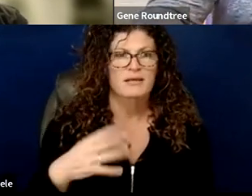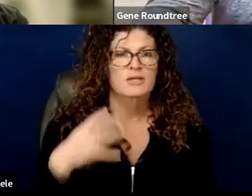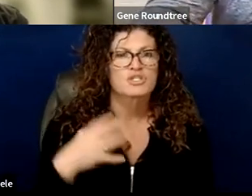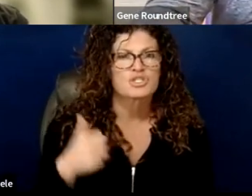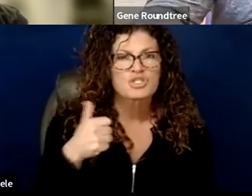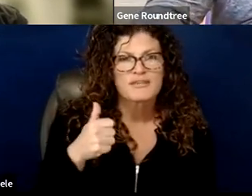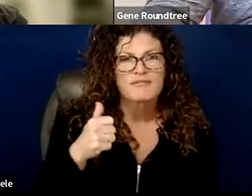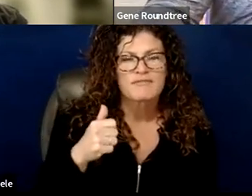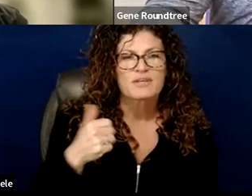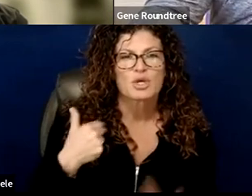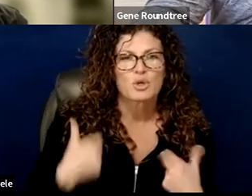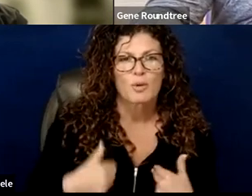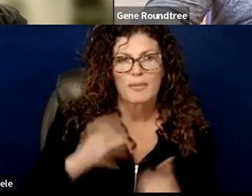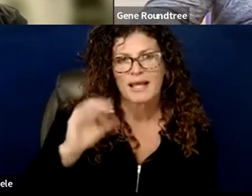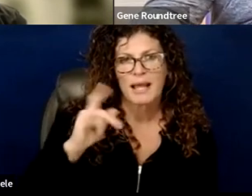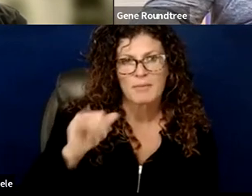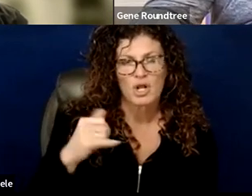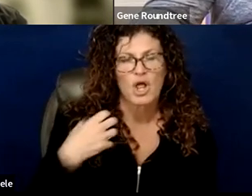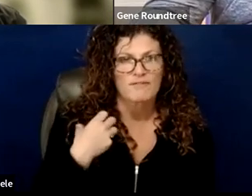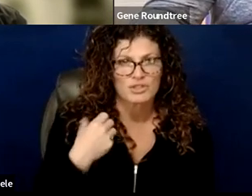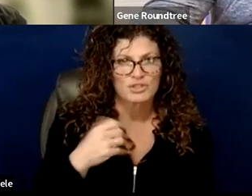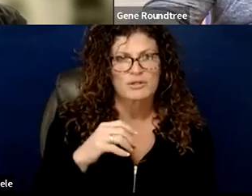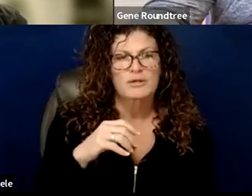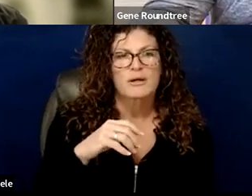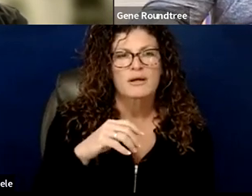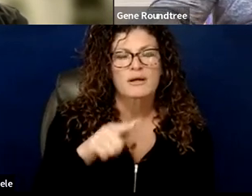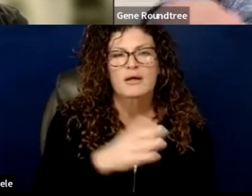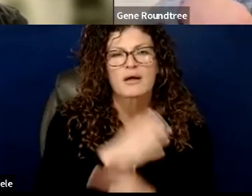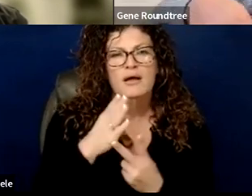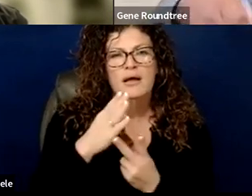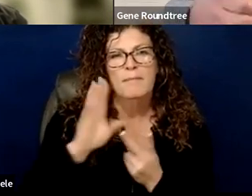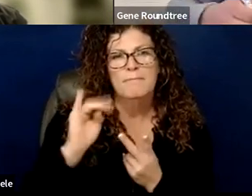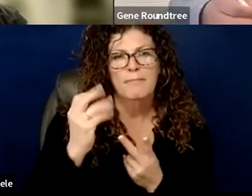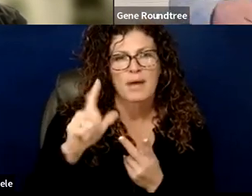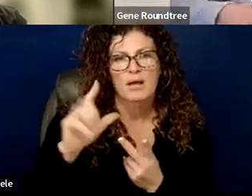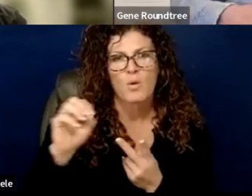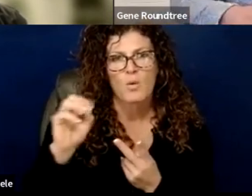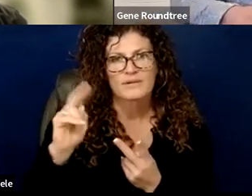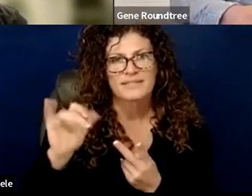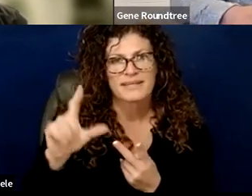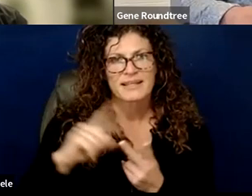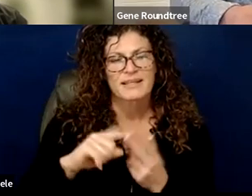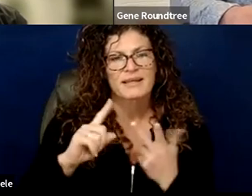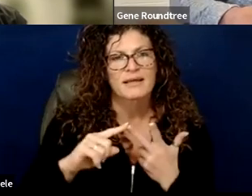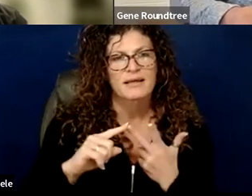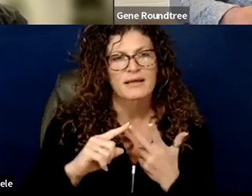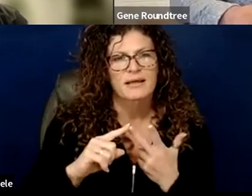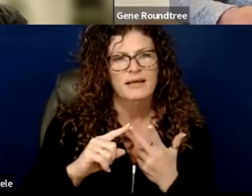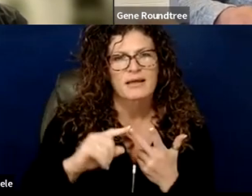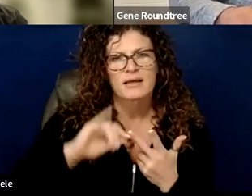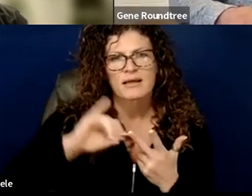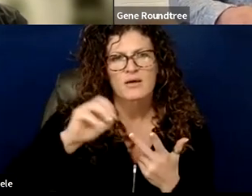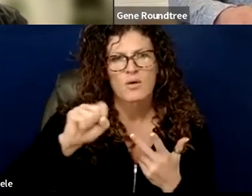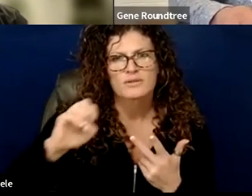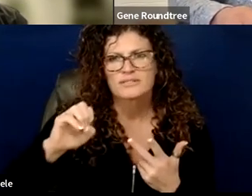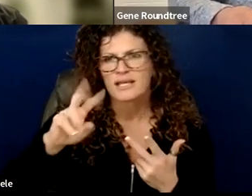Capital Officer Al Taylor, Mr. Michael O'Neill, who's a member of our committee, and Mr. Jose